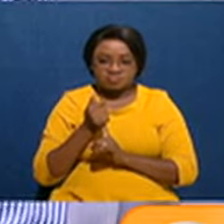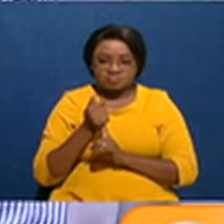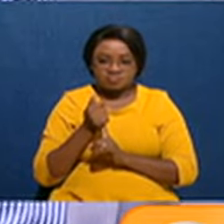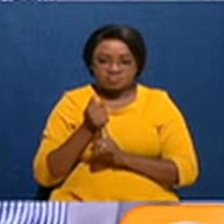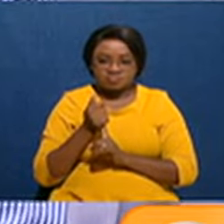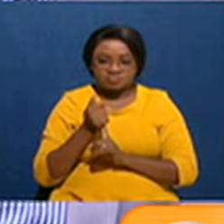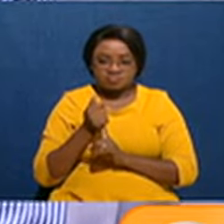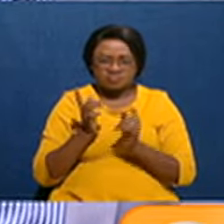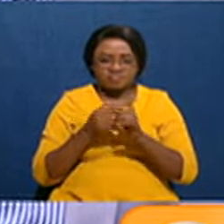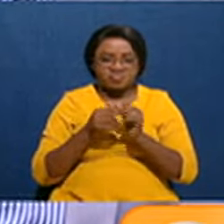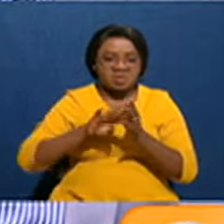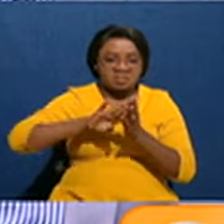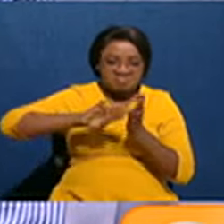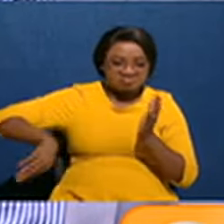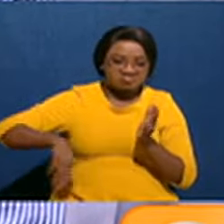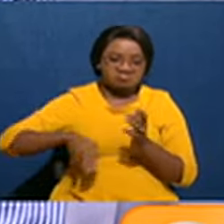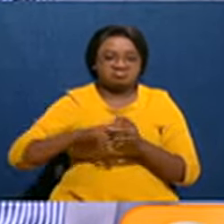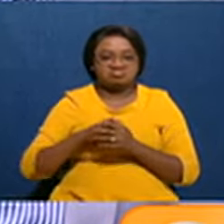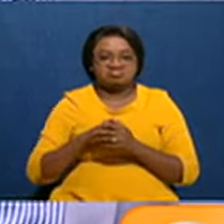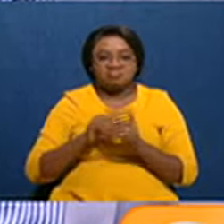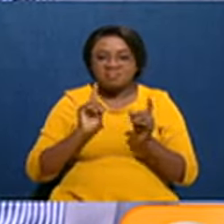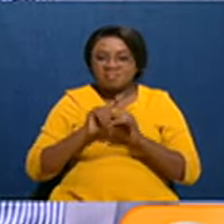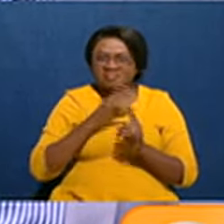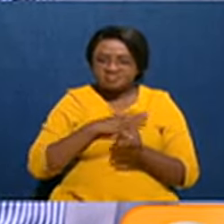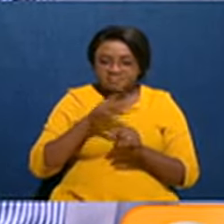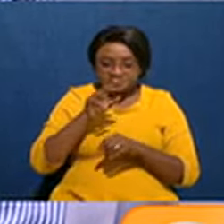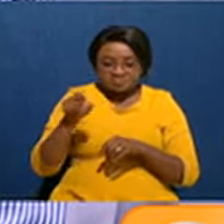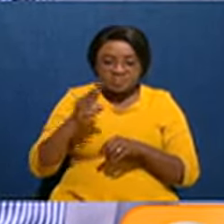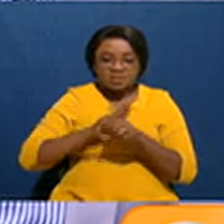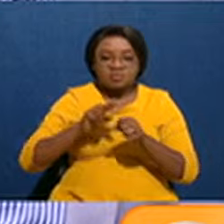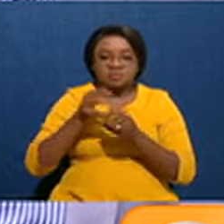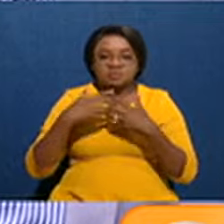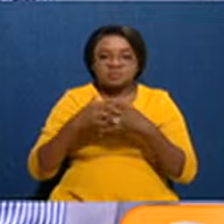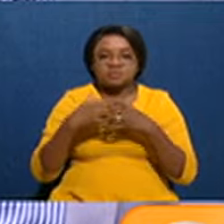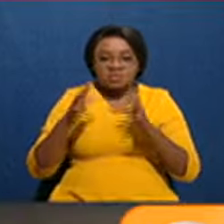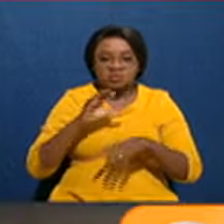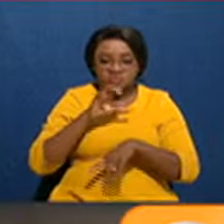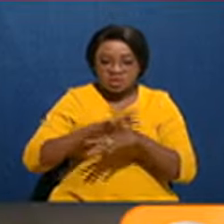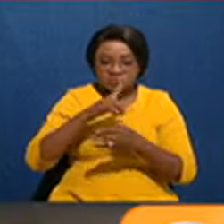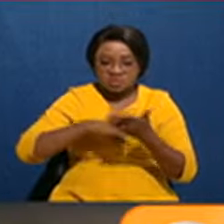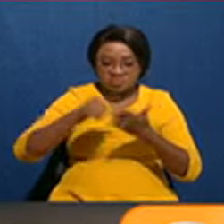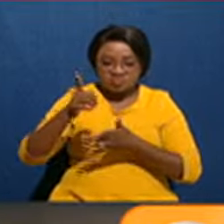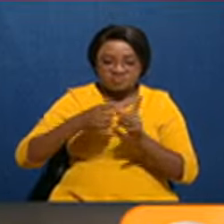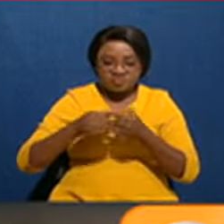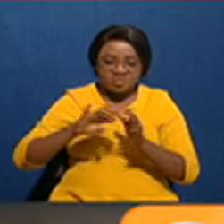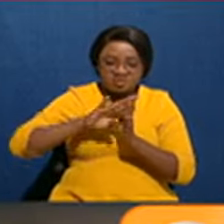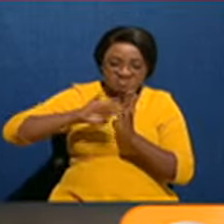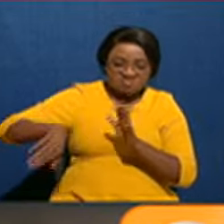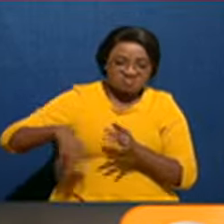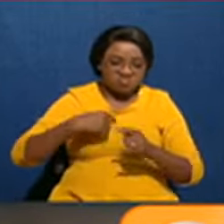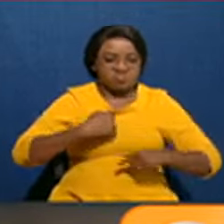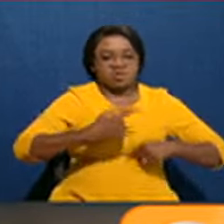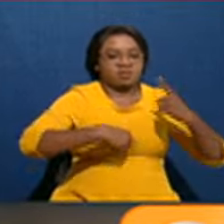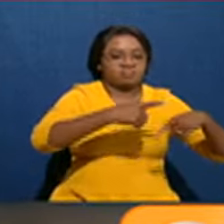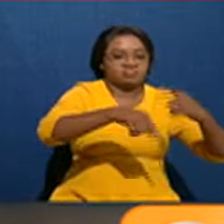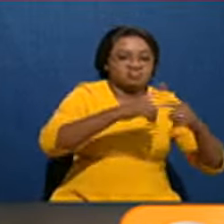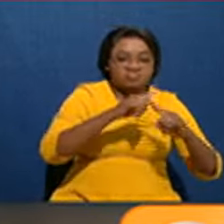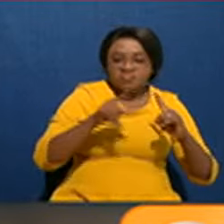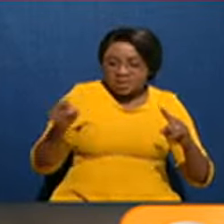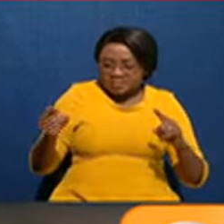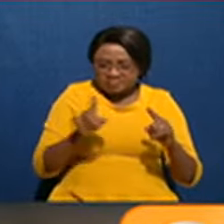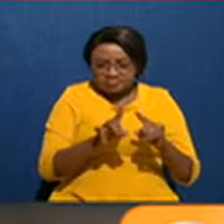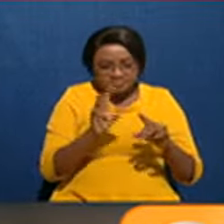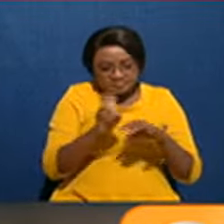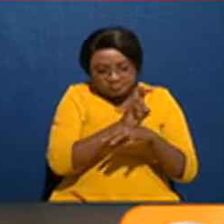So the idea is use the engineer to get the approvals and then shut them off and proceed your construction without that kind